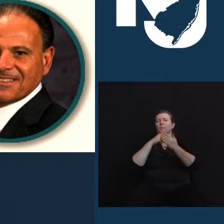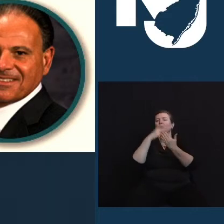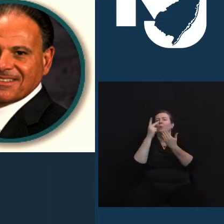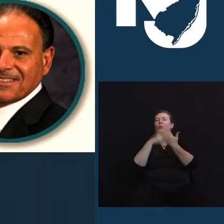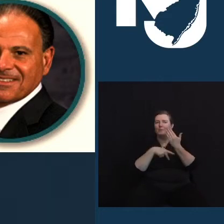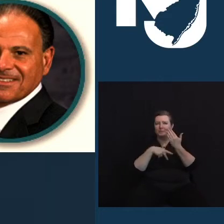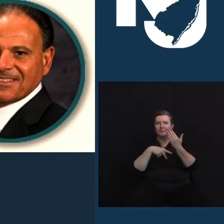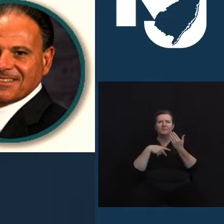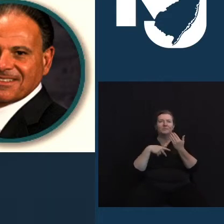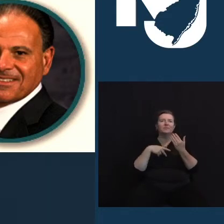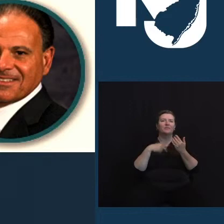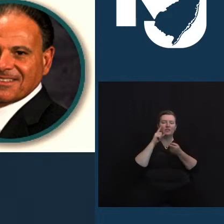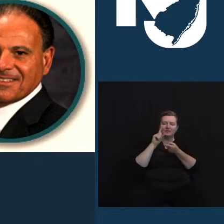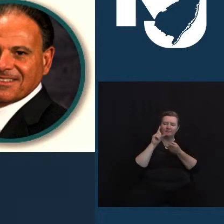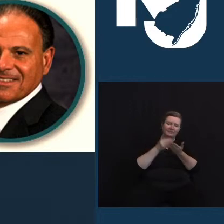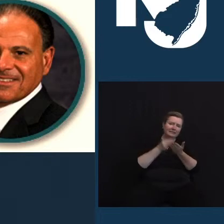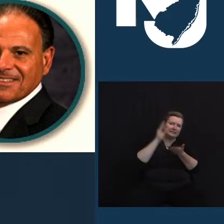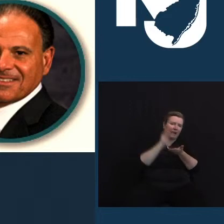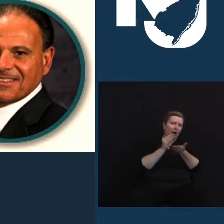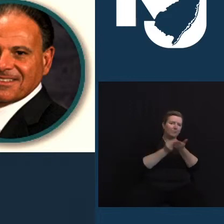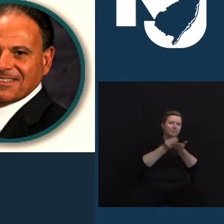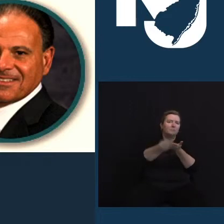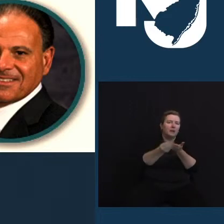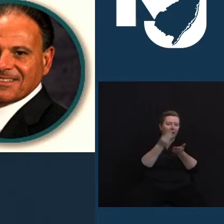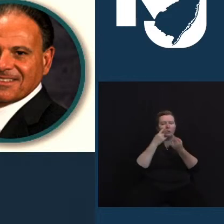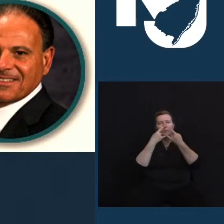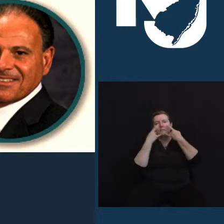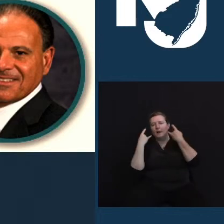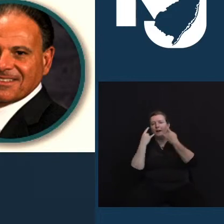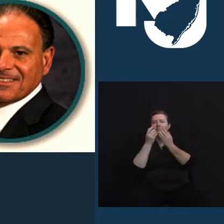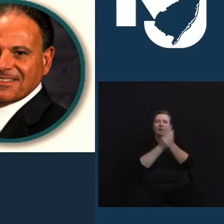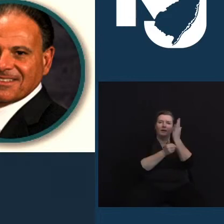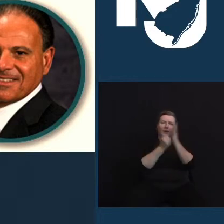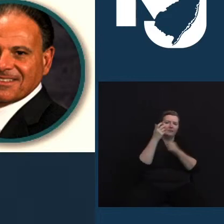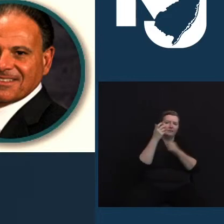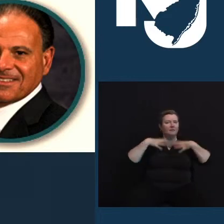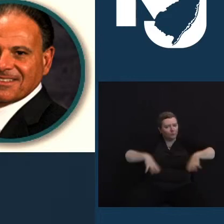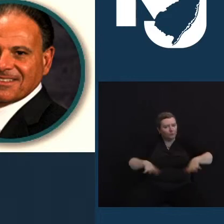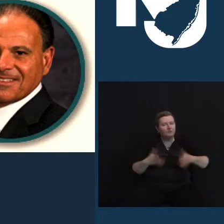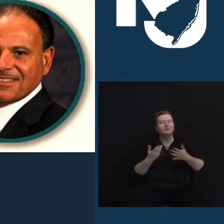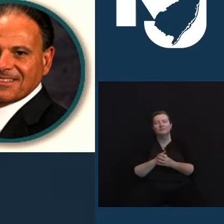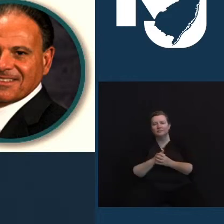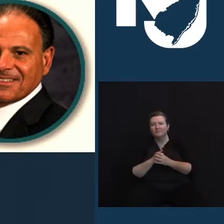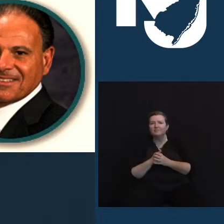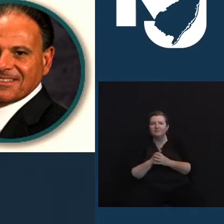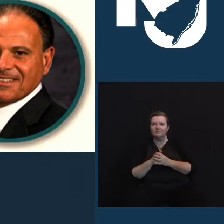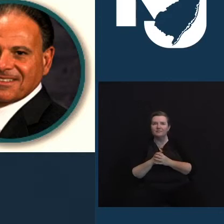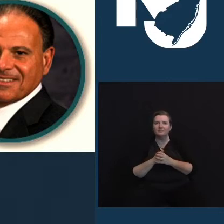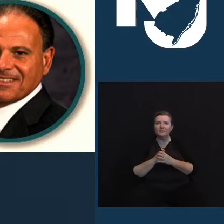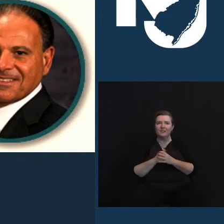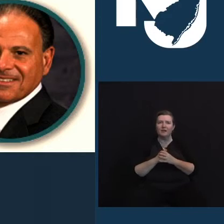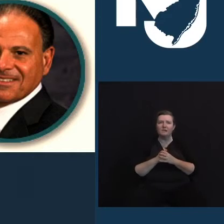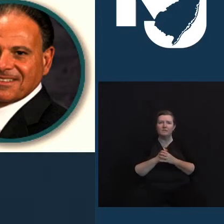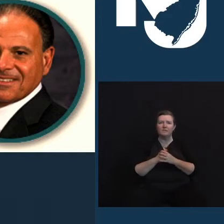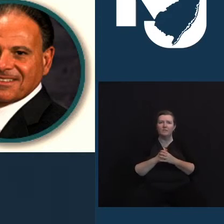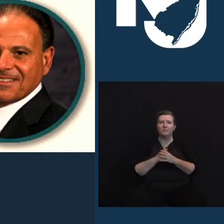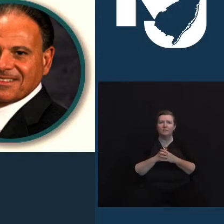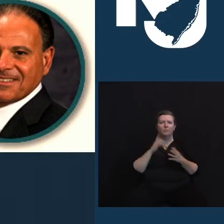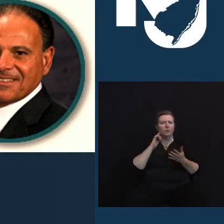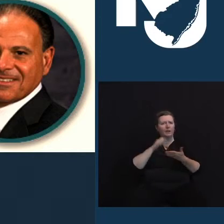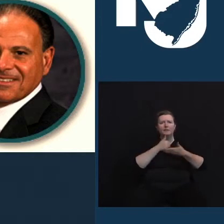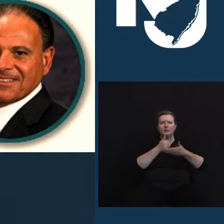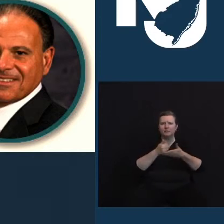purchasing much-needed equipment for staff and clients at a steep discount. And with their PPE in hand, they can continue to serve their clients